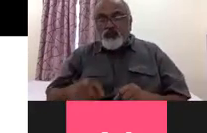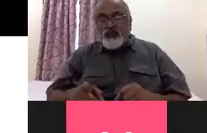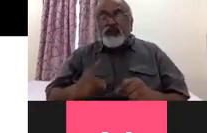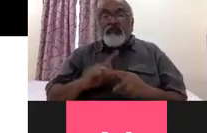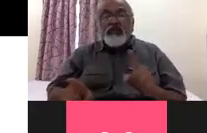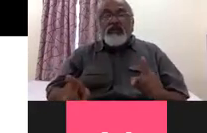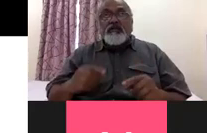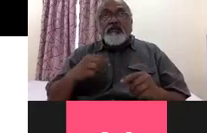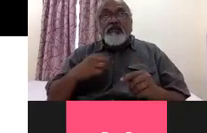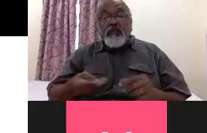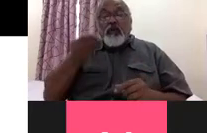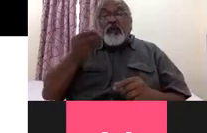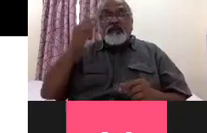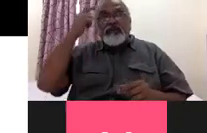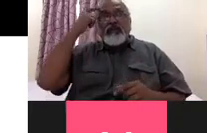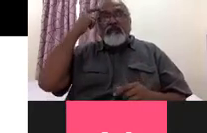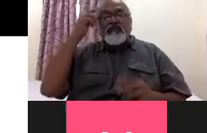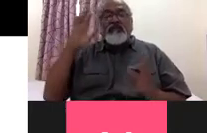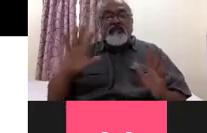Like I was discussing in the group as well, like back